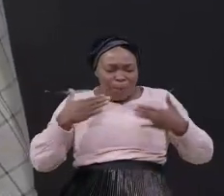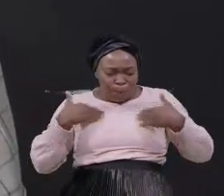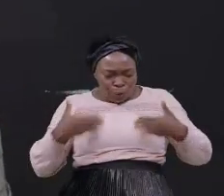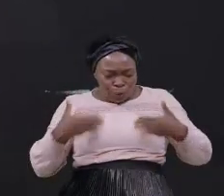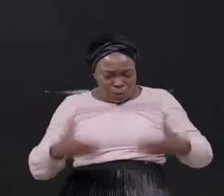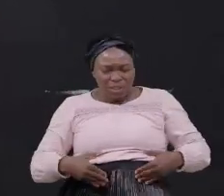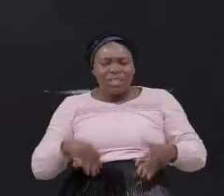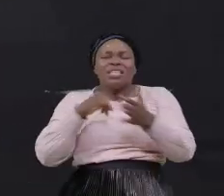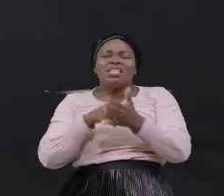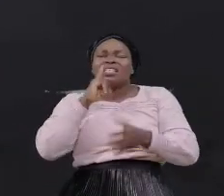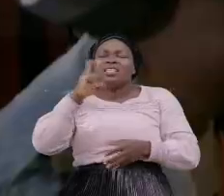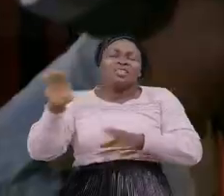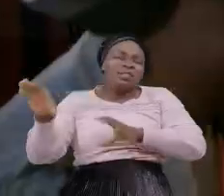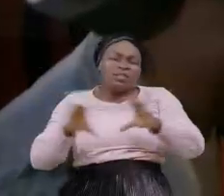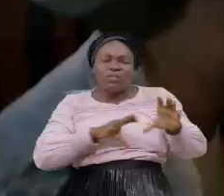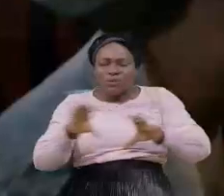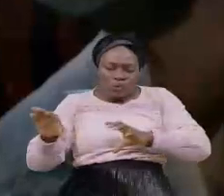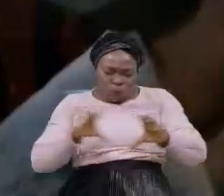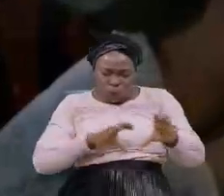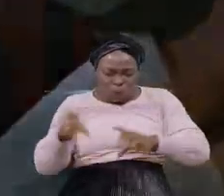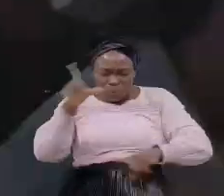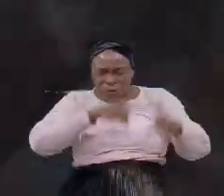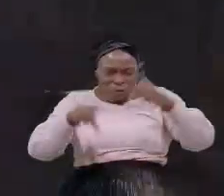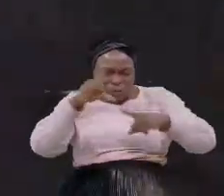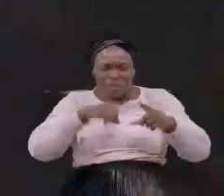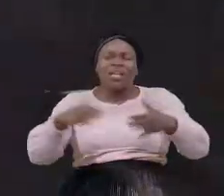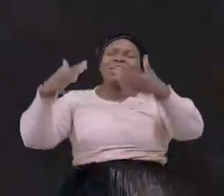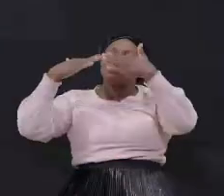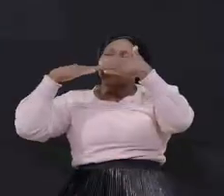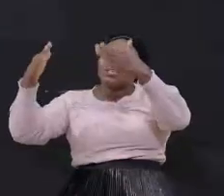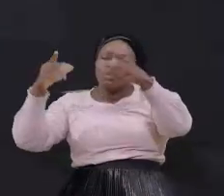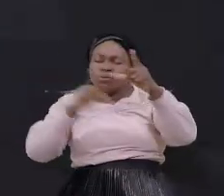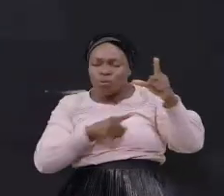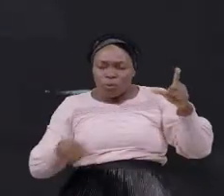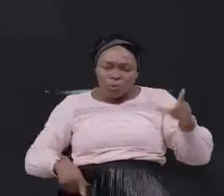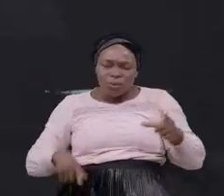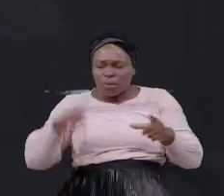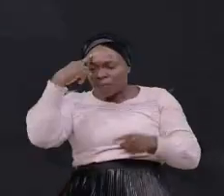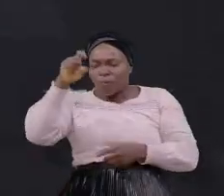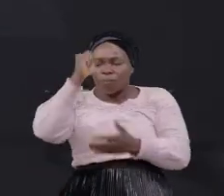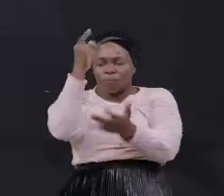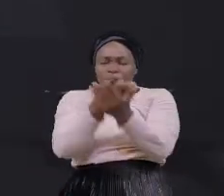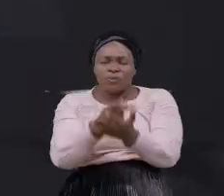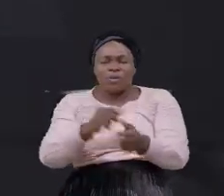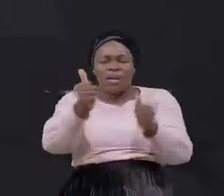is done. Thank you, Lord. Confirmation